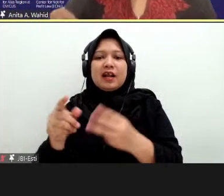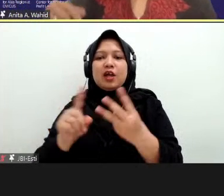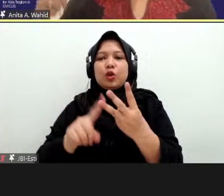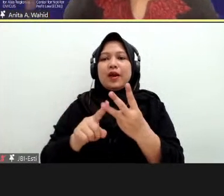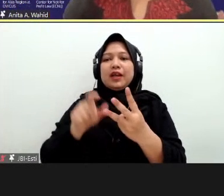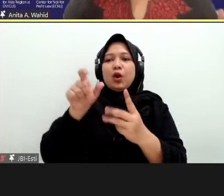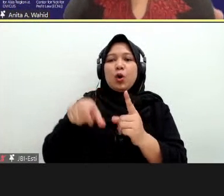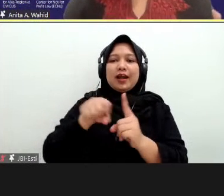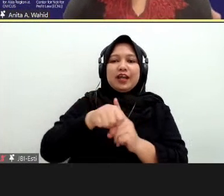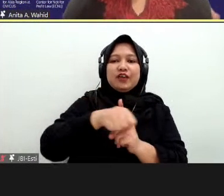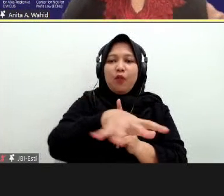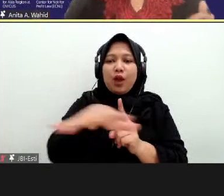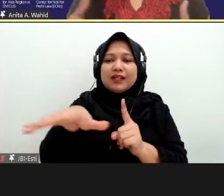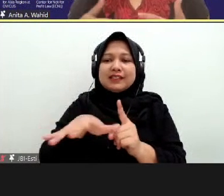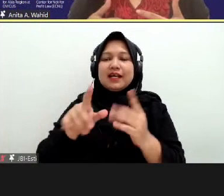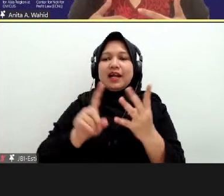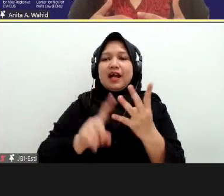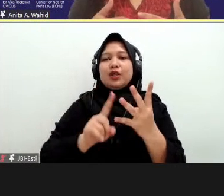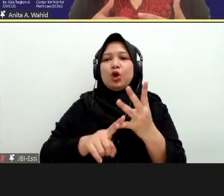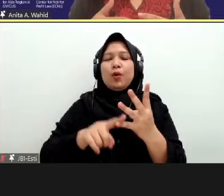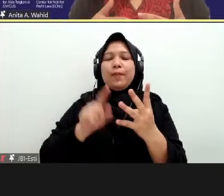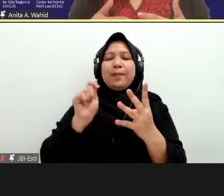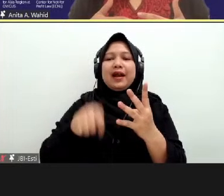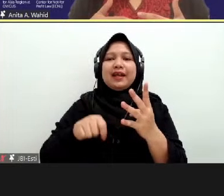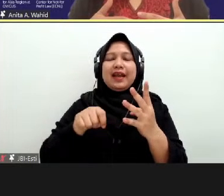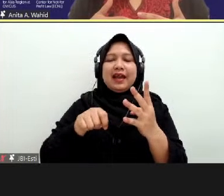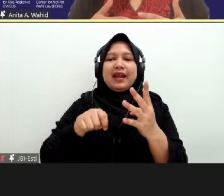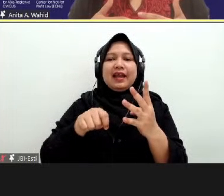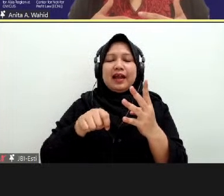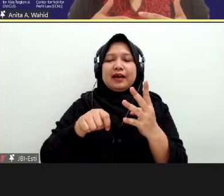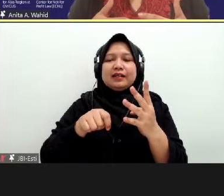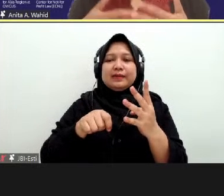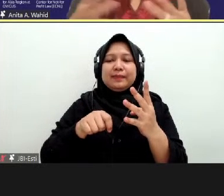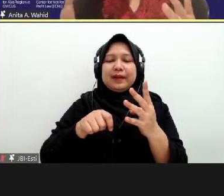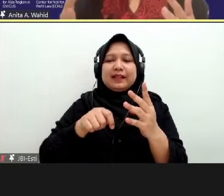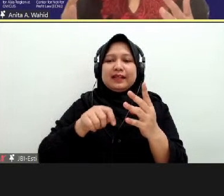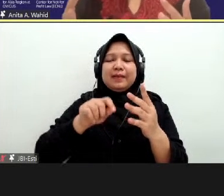targeted influencer, and then media manipulations